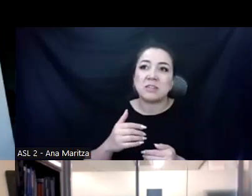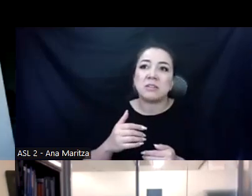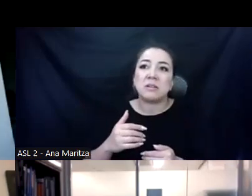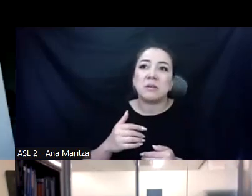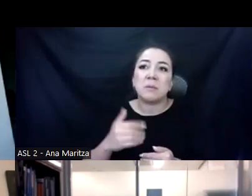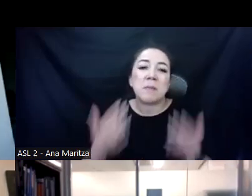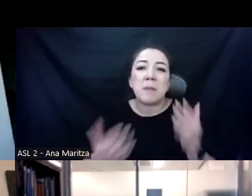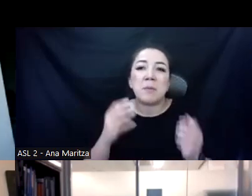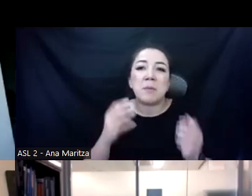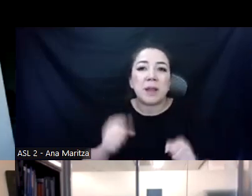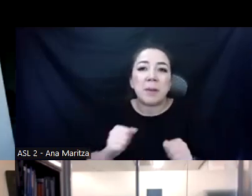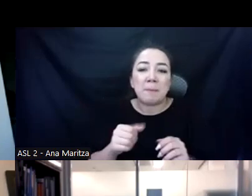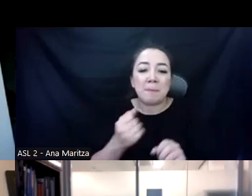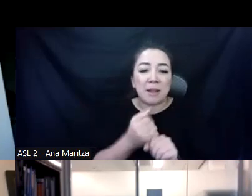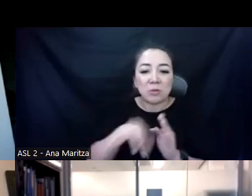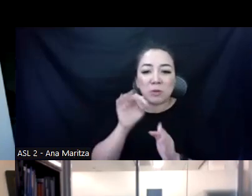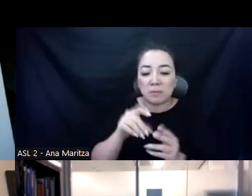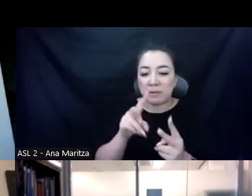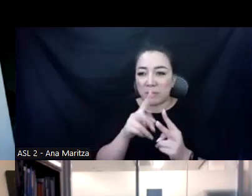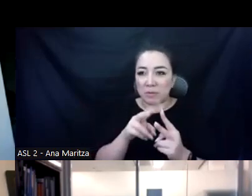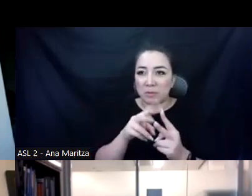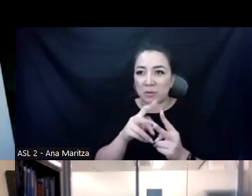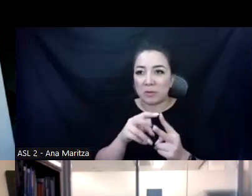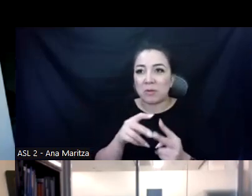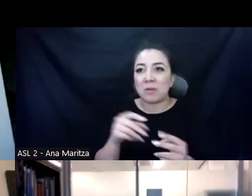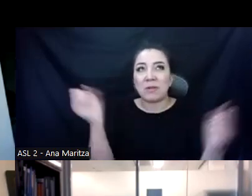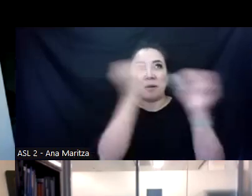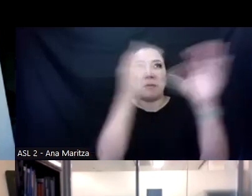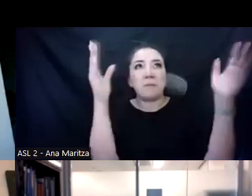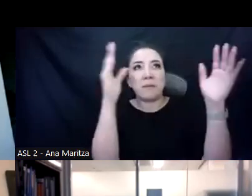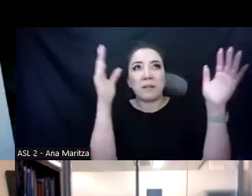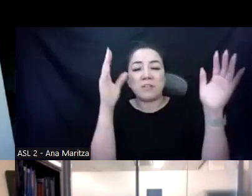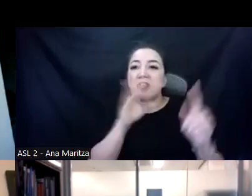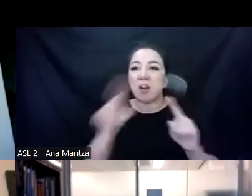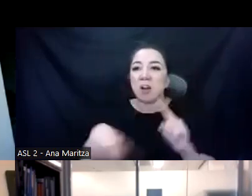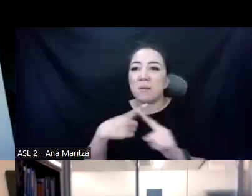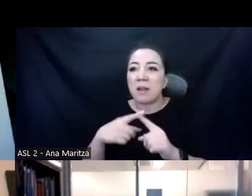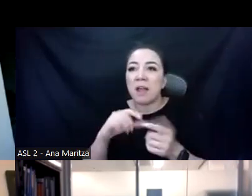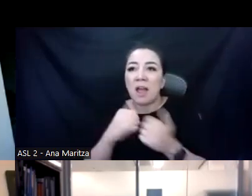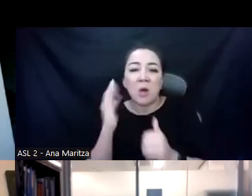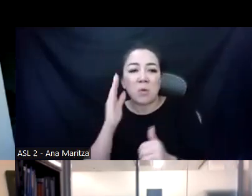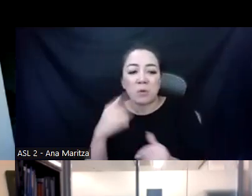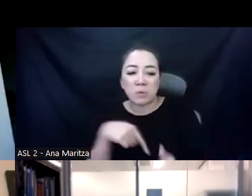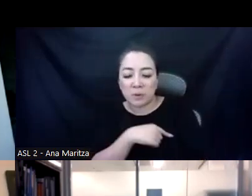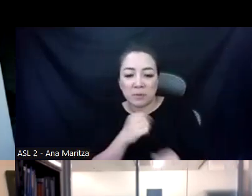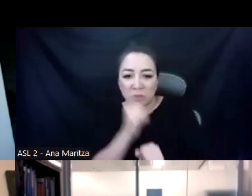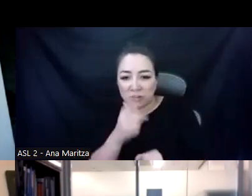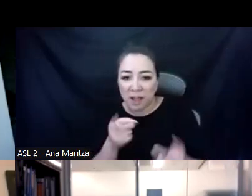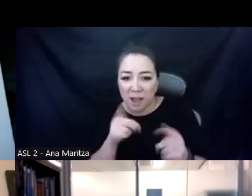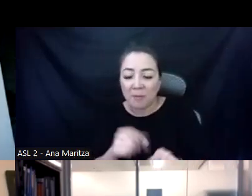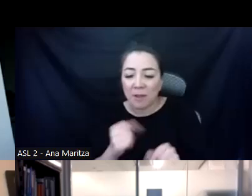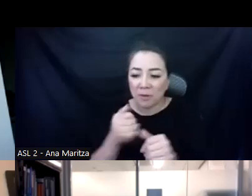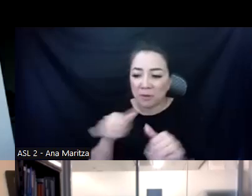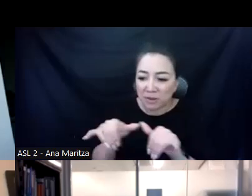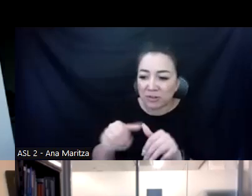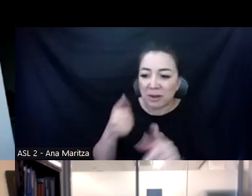maybe we could make a choice between those 2, because I'm envisioning talking about how would we make sure it's happening, how would we measure